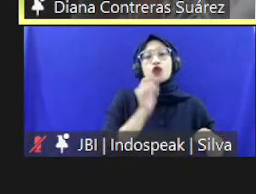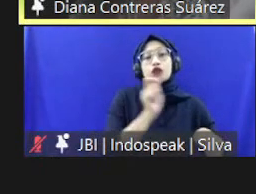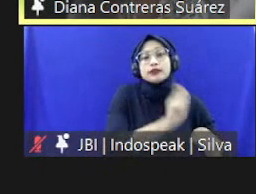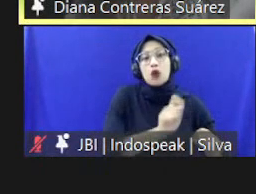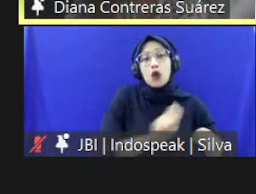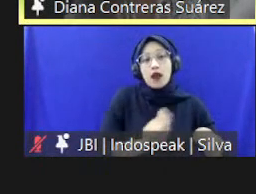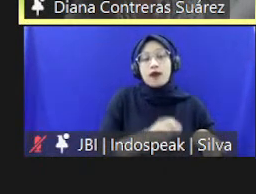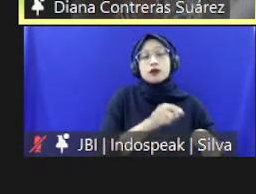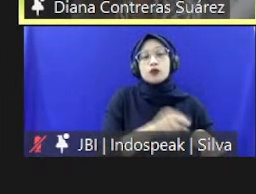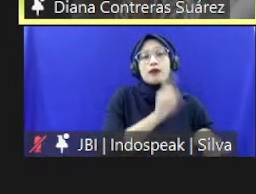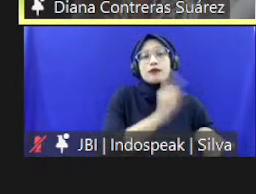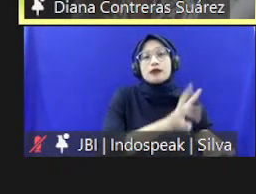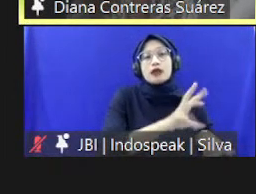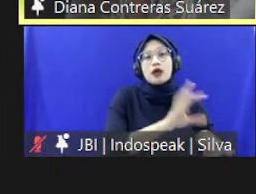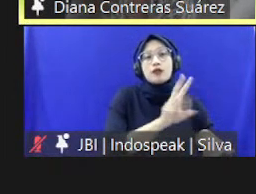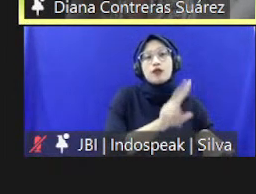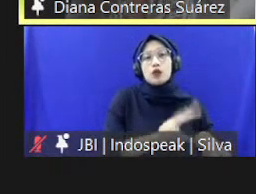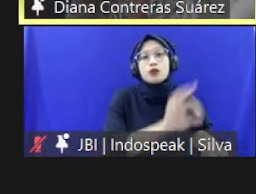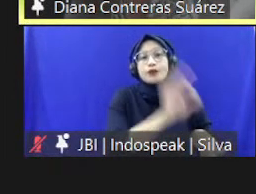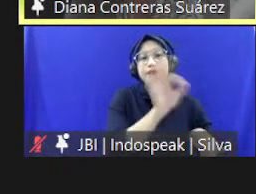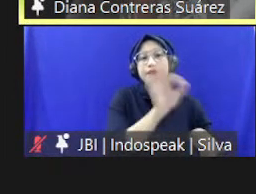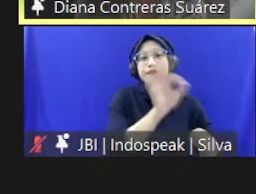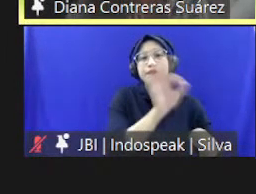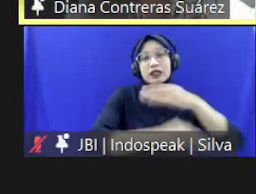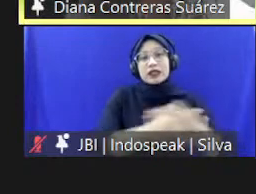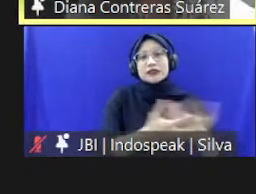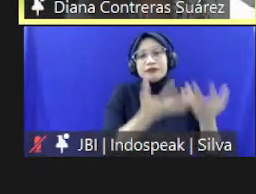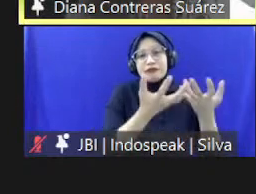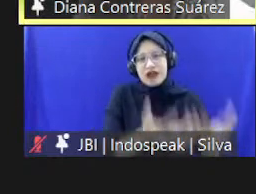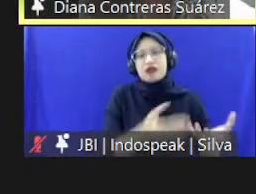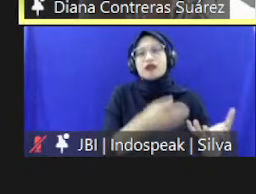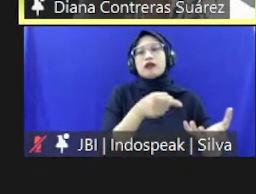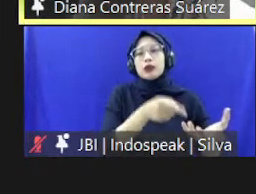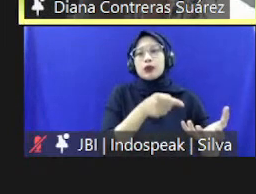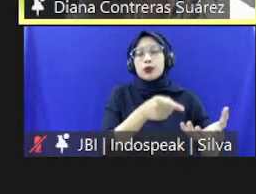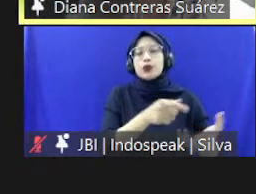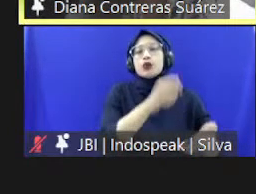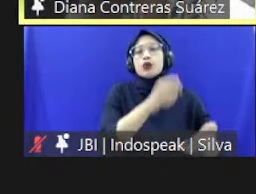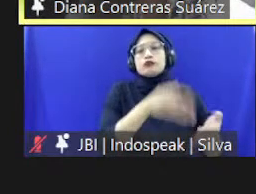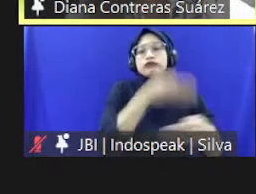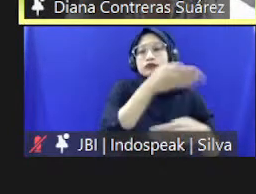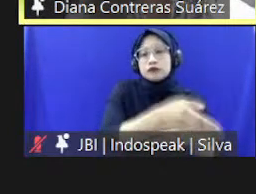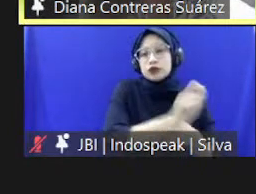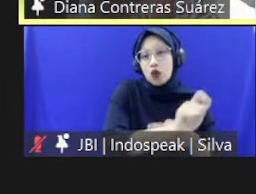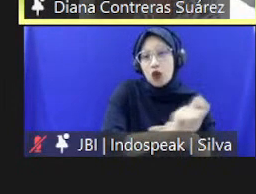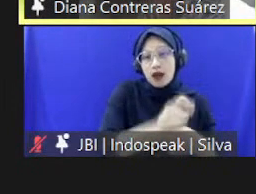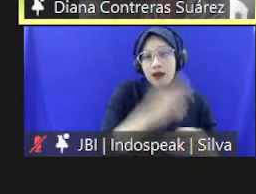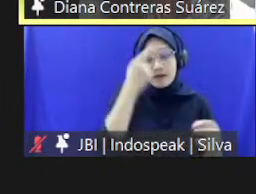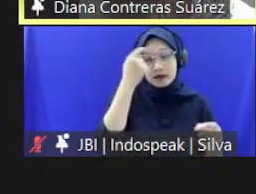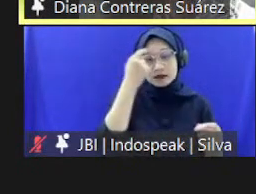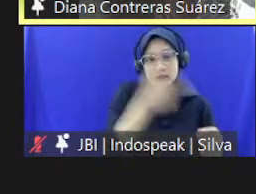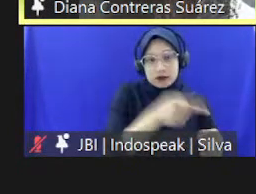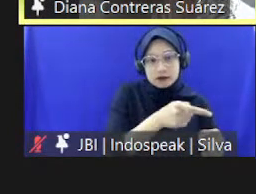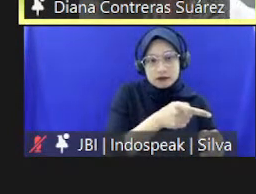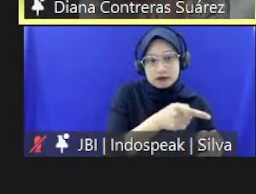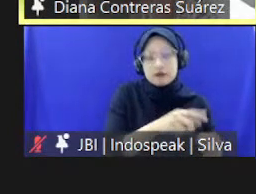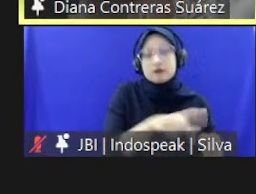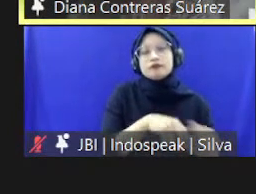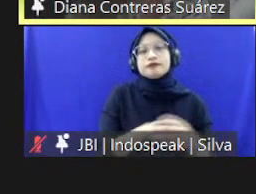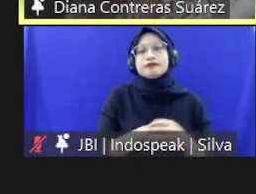32% of children with severe disability attend school compared to 79% of children without a